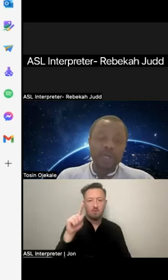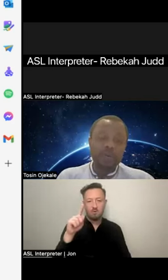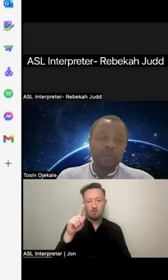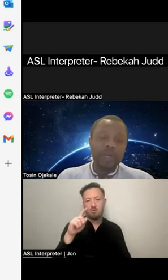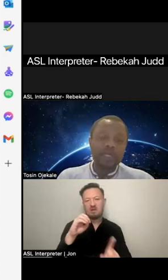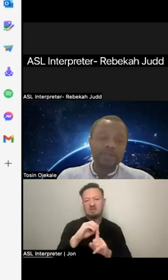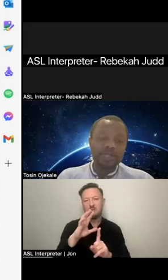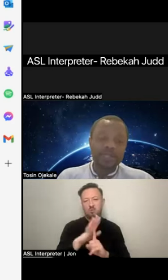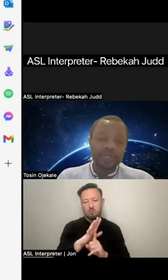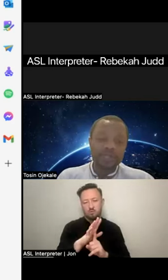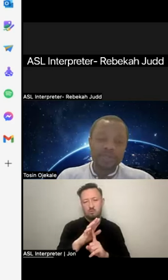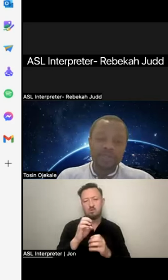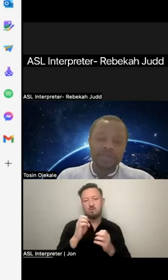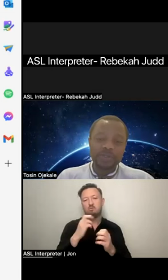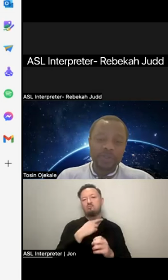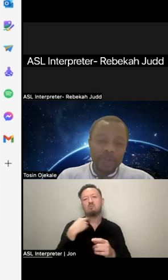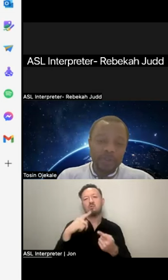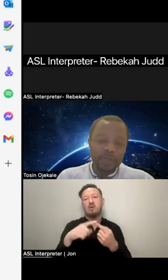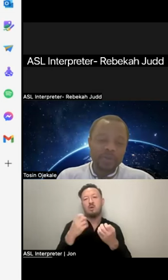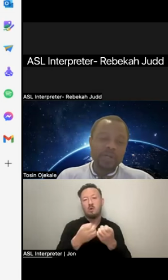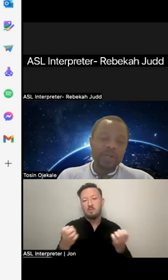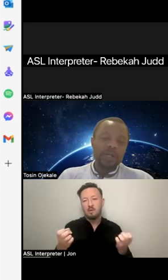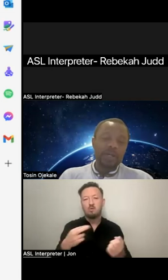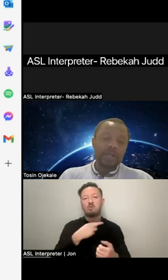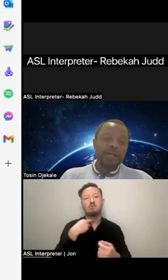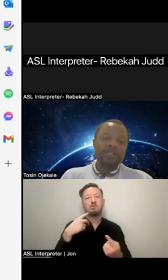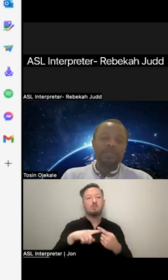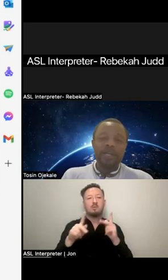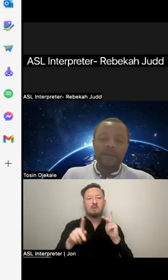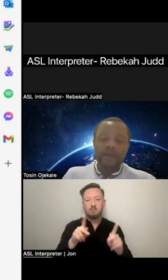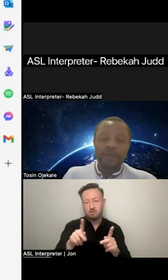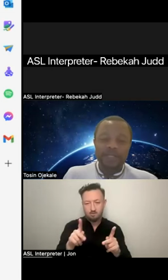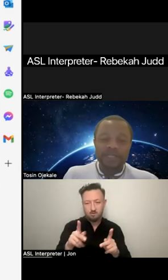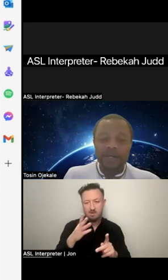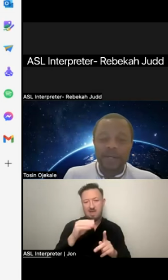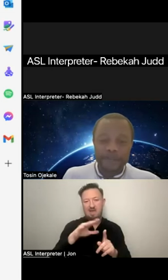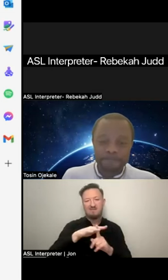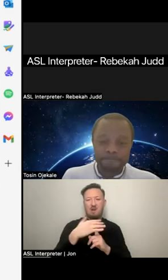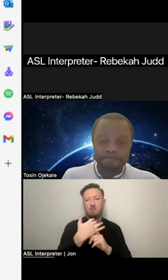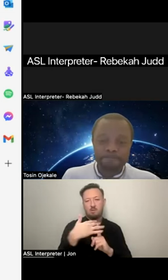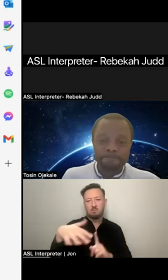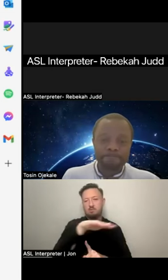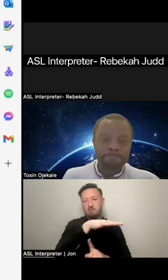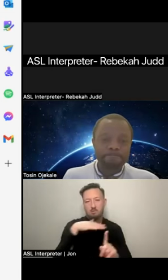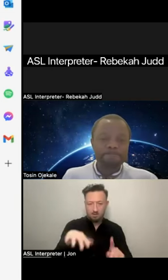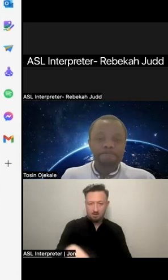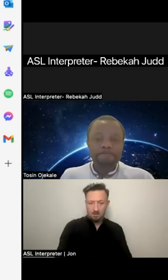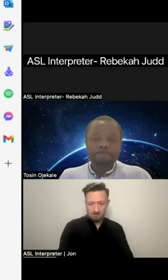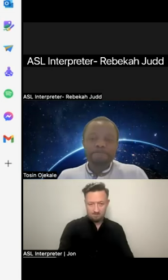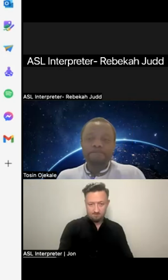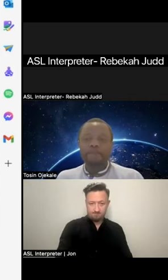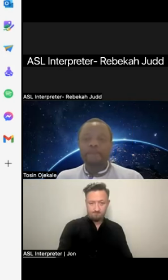your equipment, risk to the people, and to the environment generally.